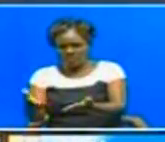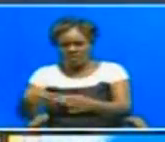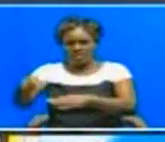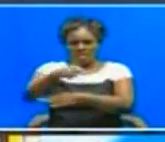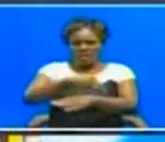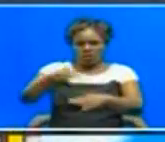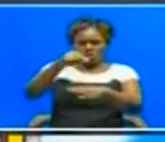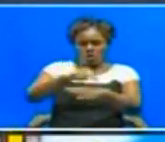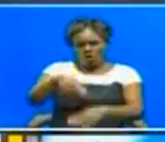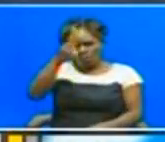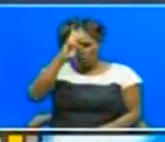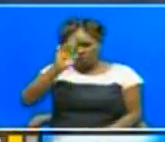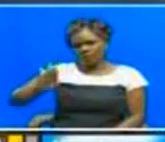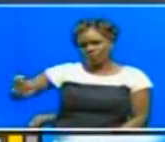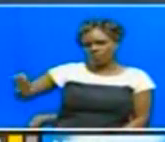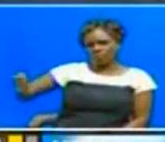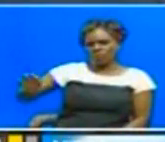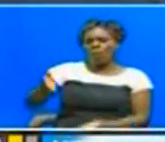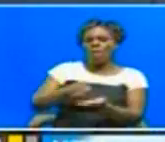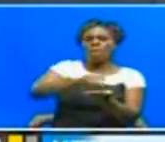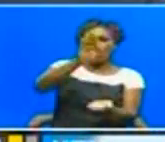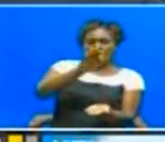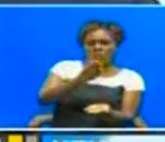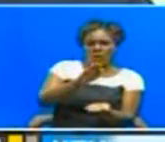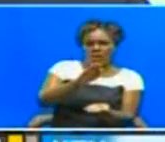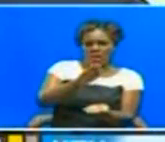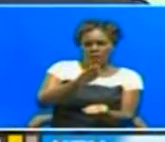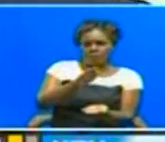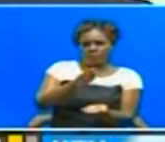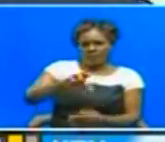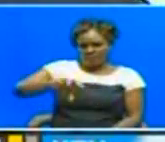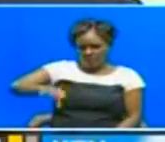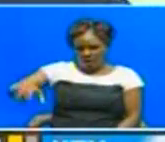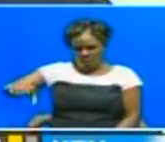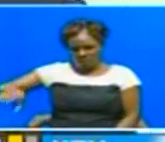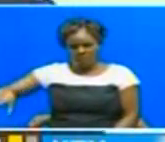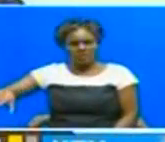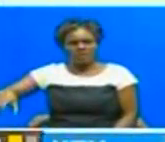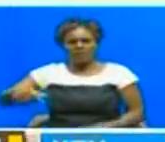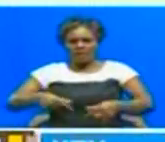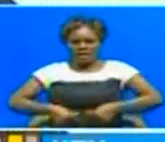National Police Reserve Addition. Garissa County.